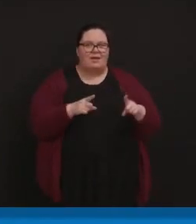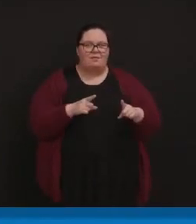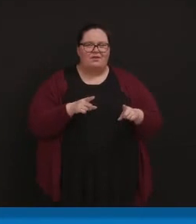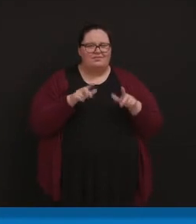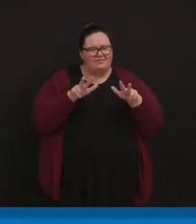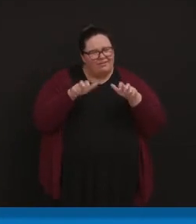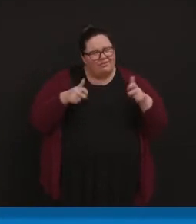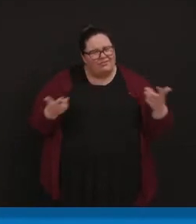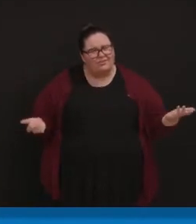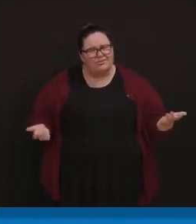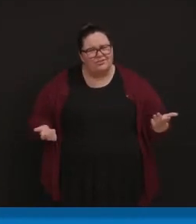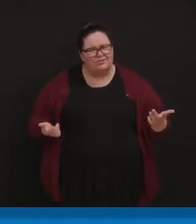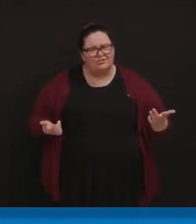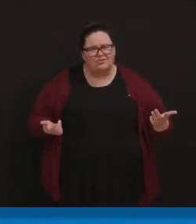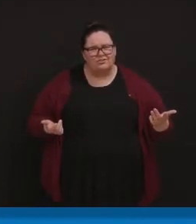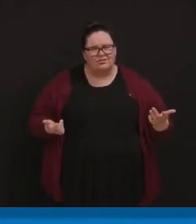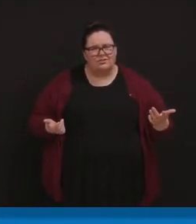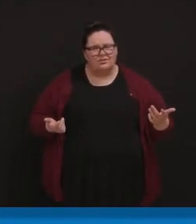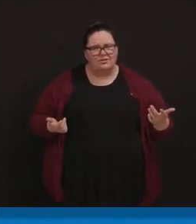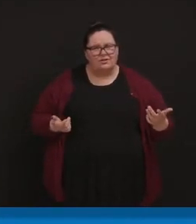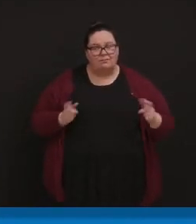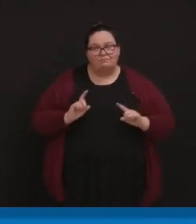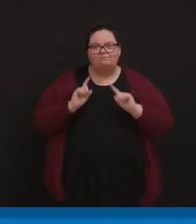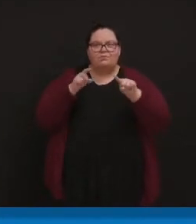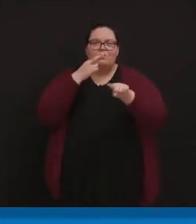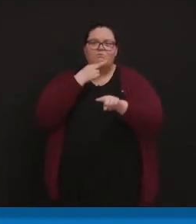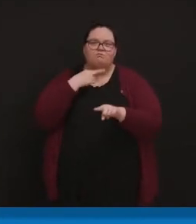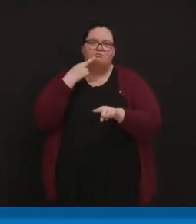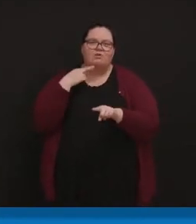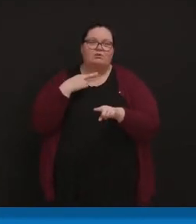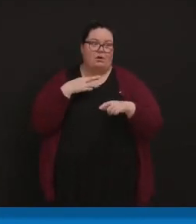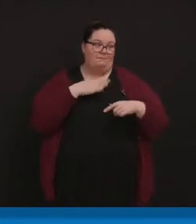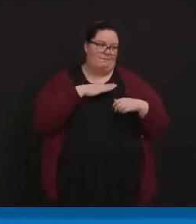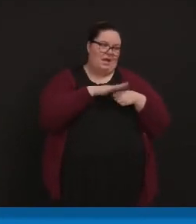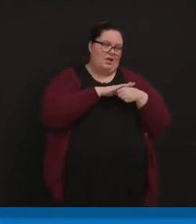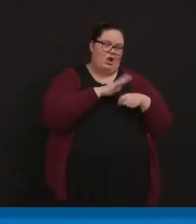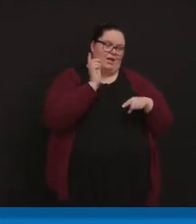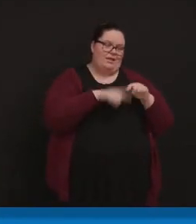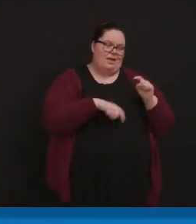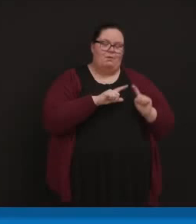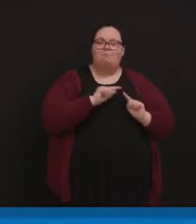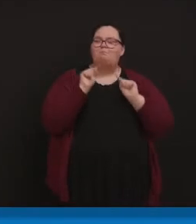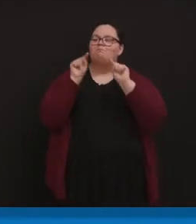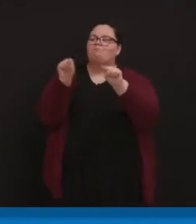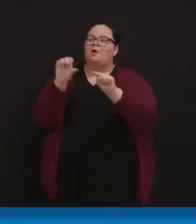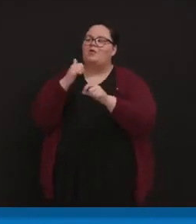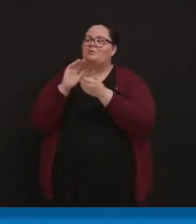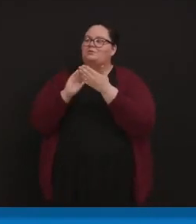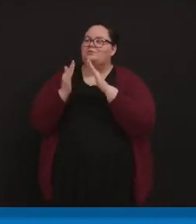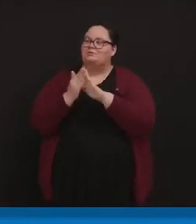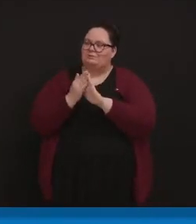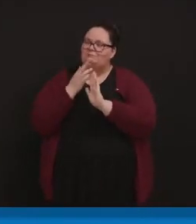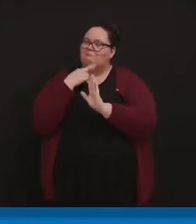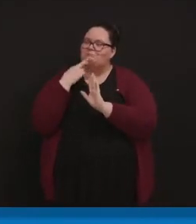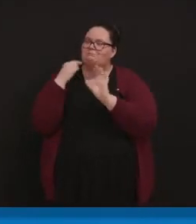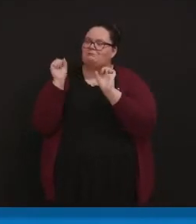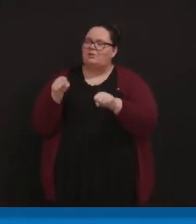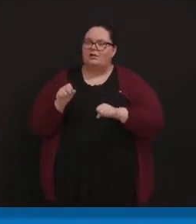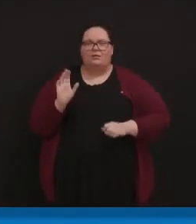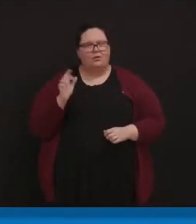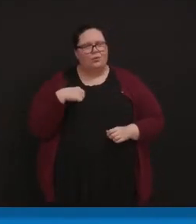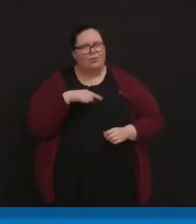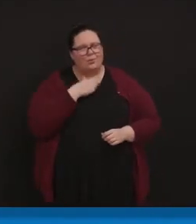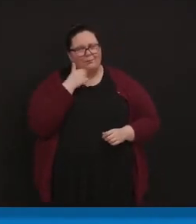tiny day-to-day decision like going to a restaurant in another health zone. Come on. We are better than this. But when I